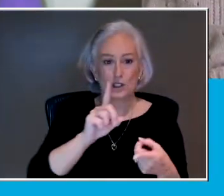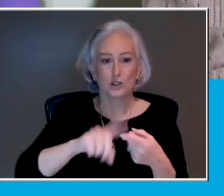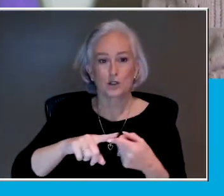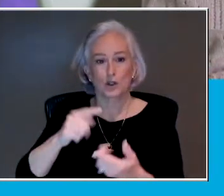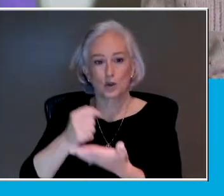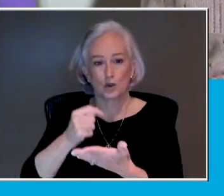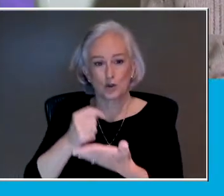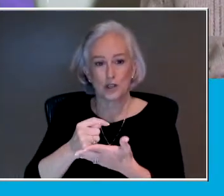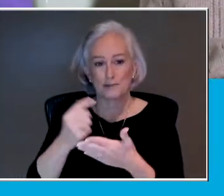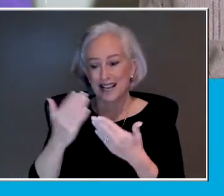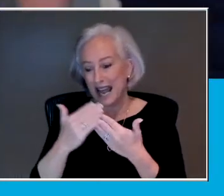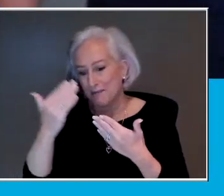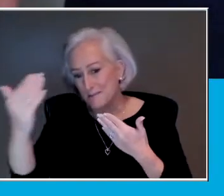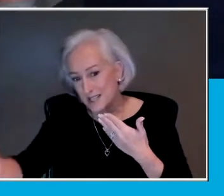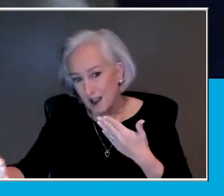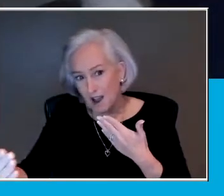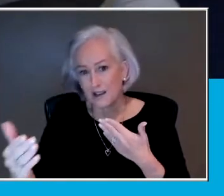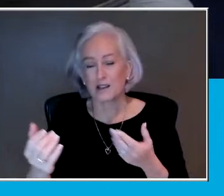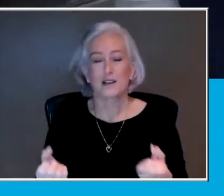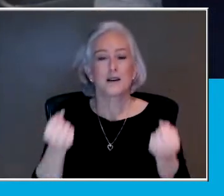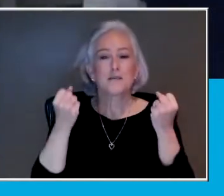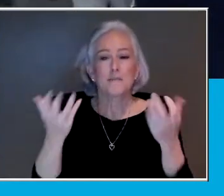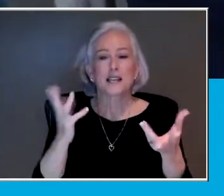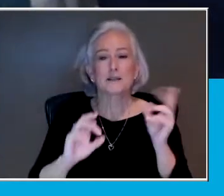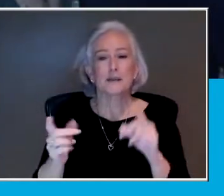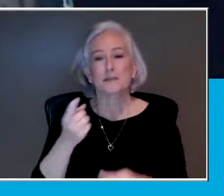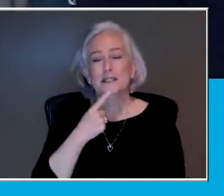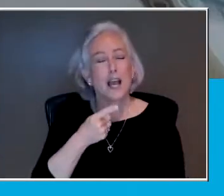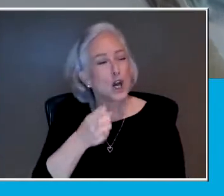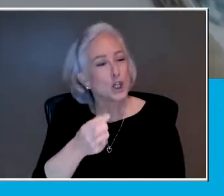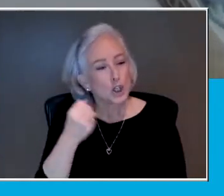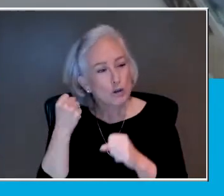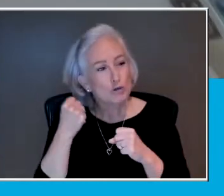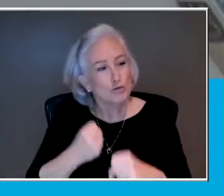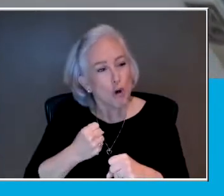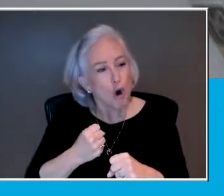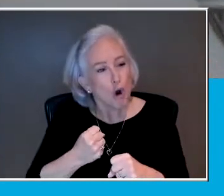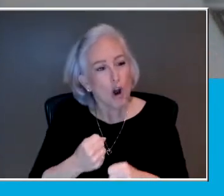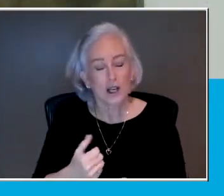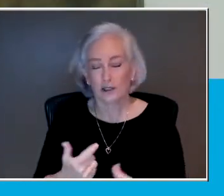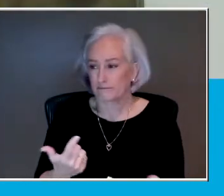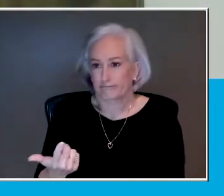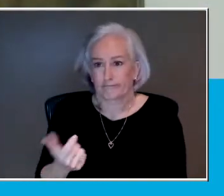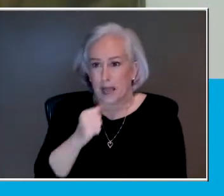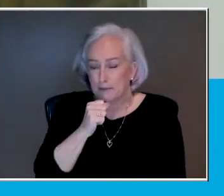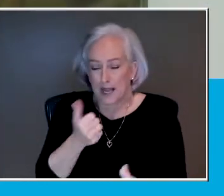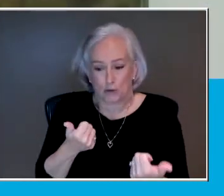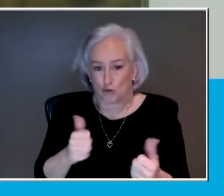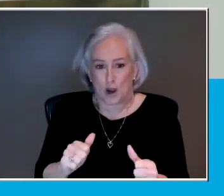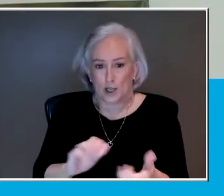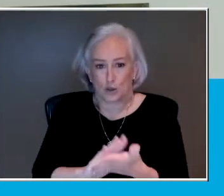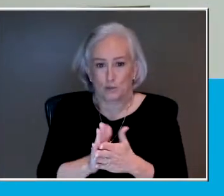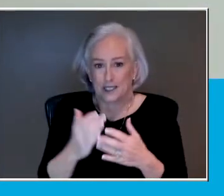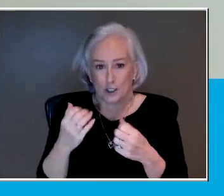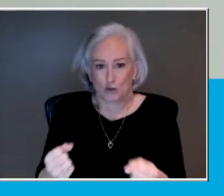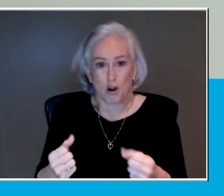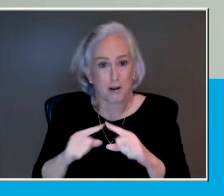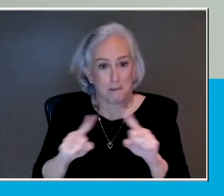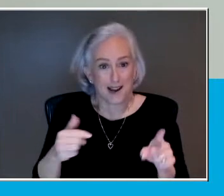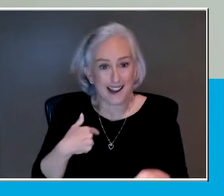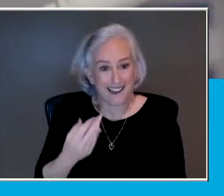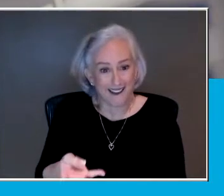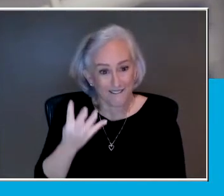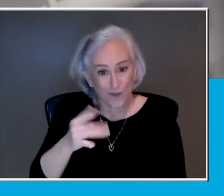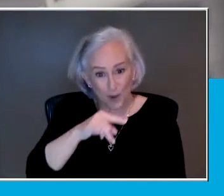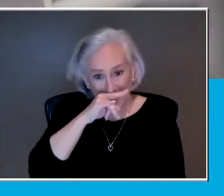keep telling me how strong I am, and it's not that I'm trying to be strong, it's just I have 4 kids that